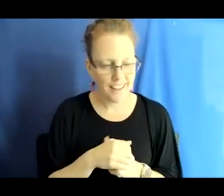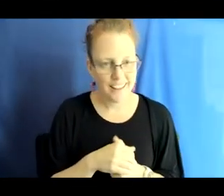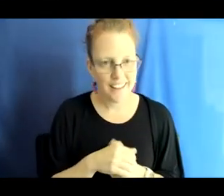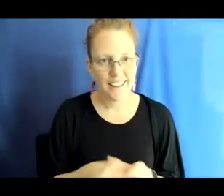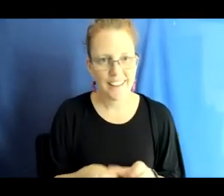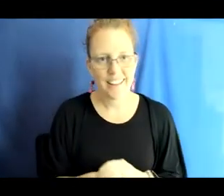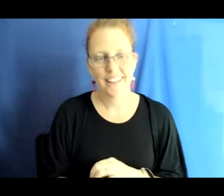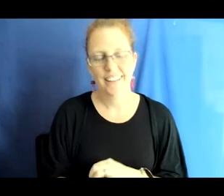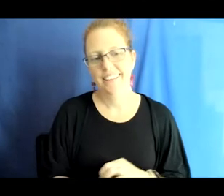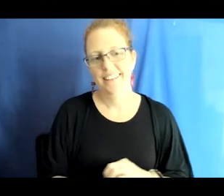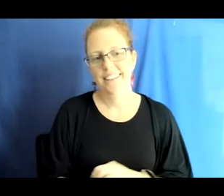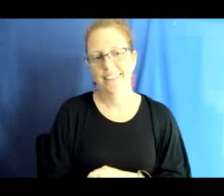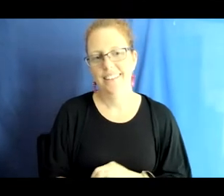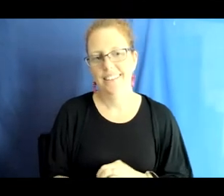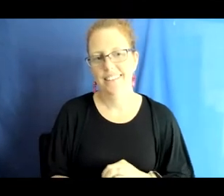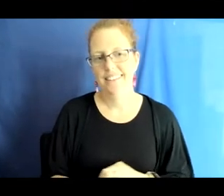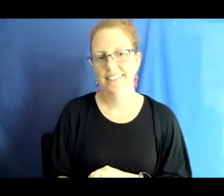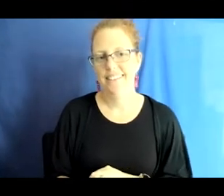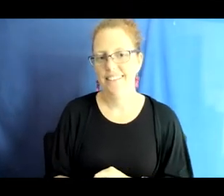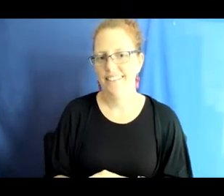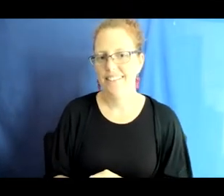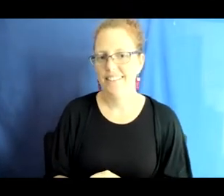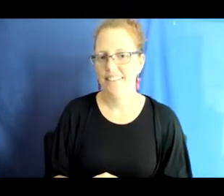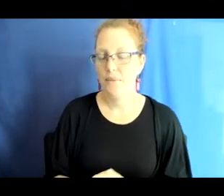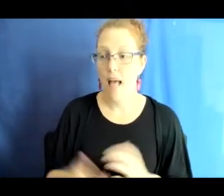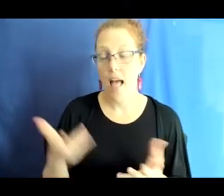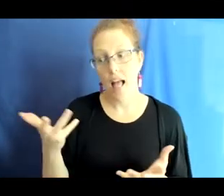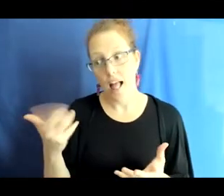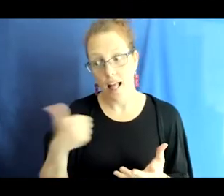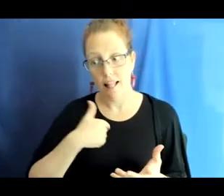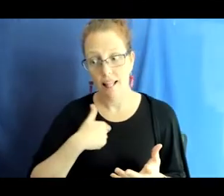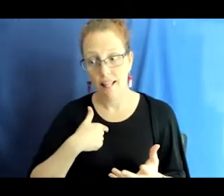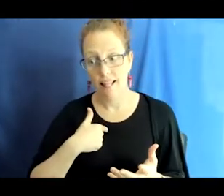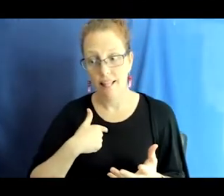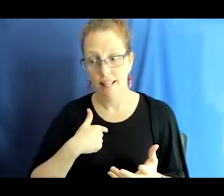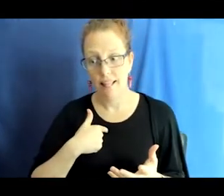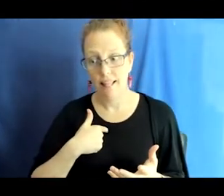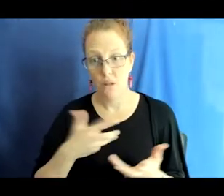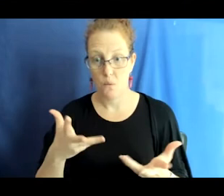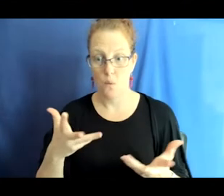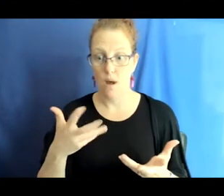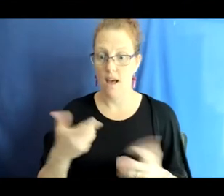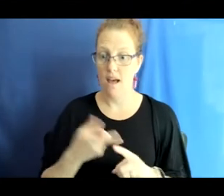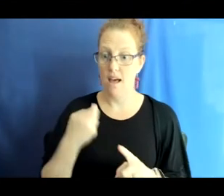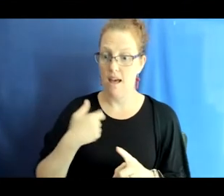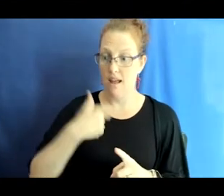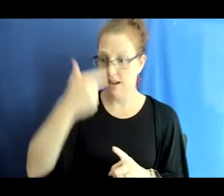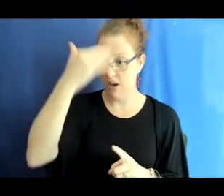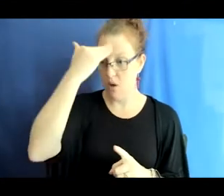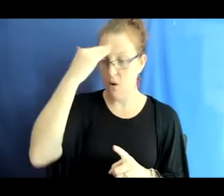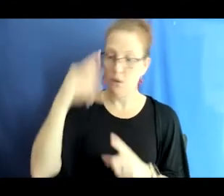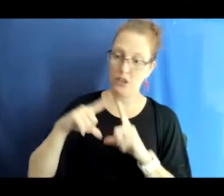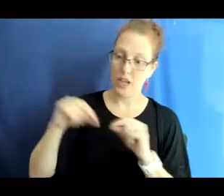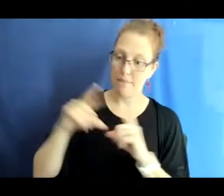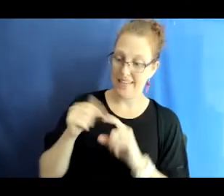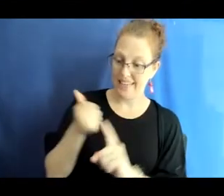Well, and I mean, as far as I know, Japanese is not an easy language to learn. So when